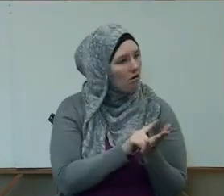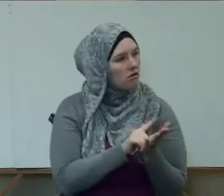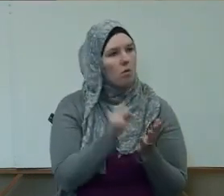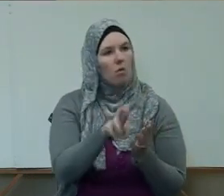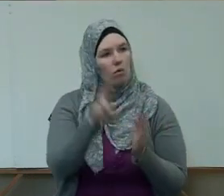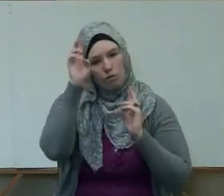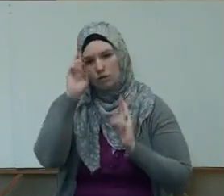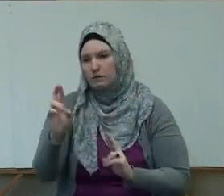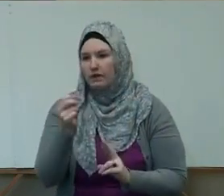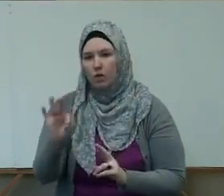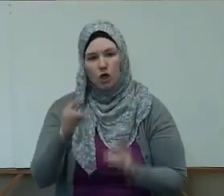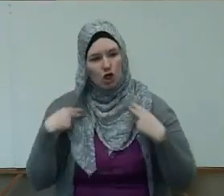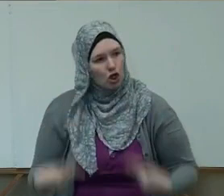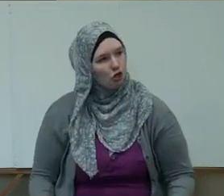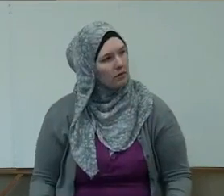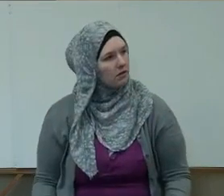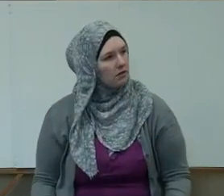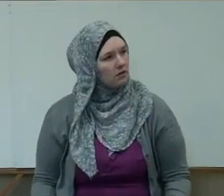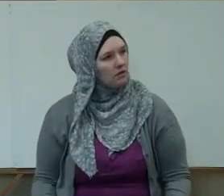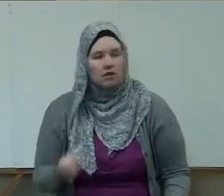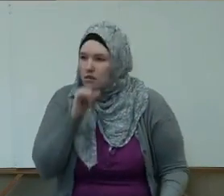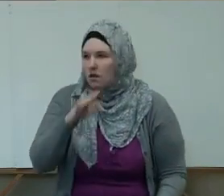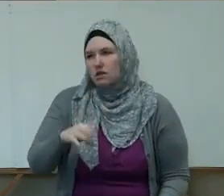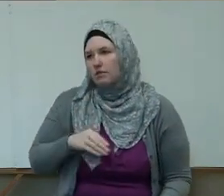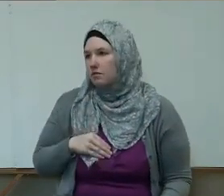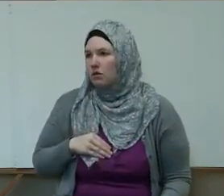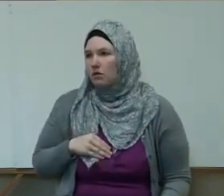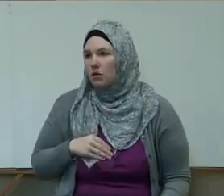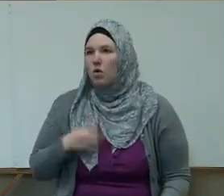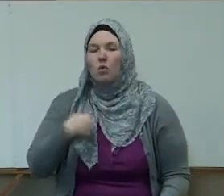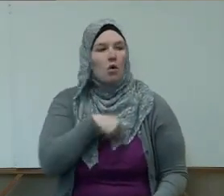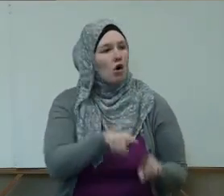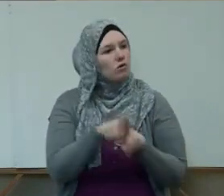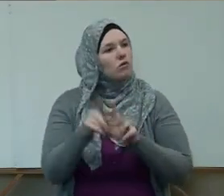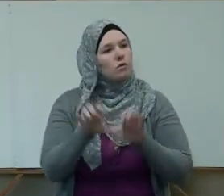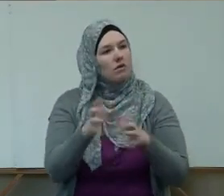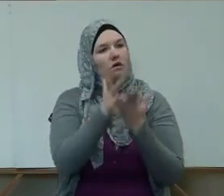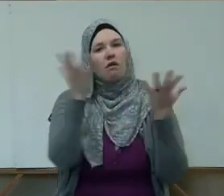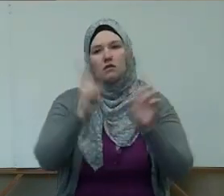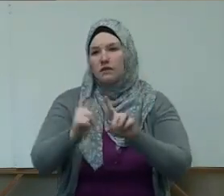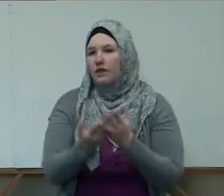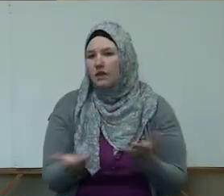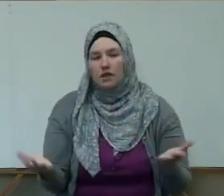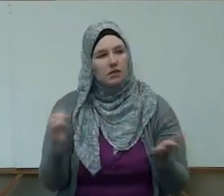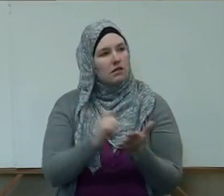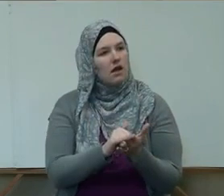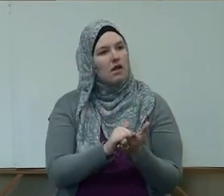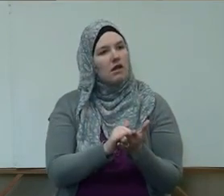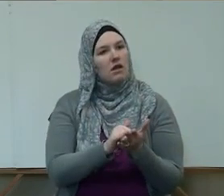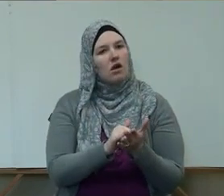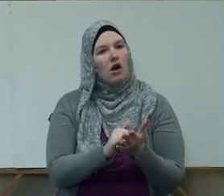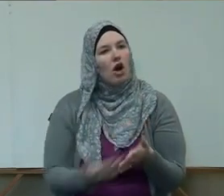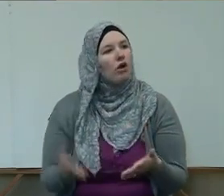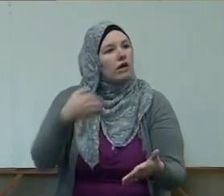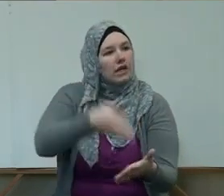general. This is unacceptable. We are also doing a lot of things that are counter